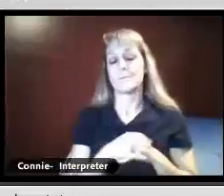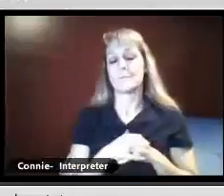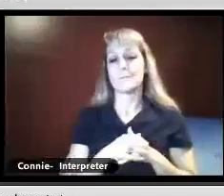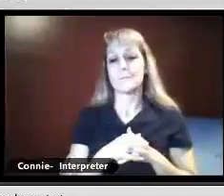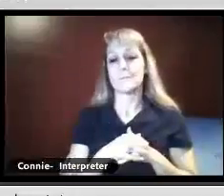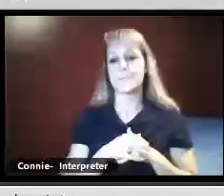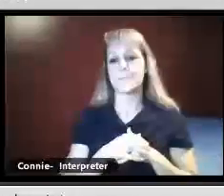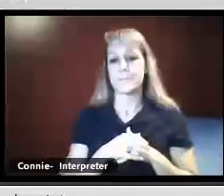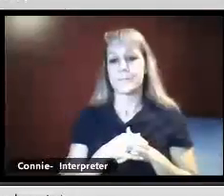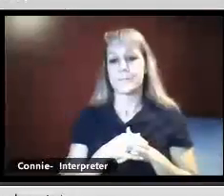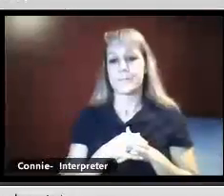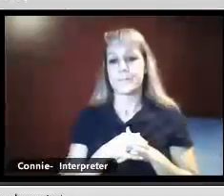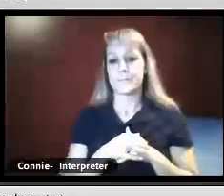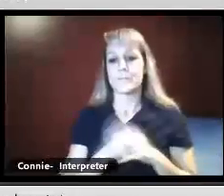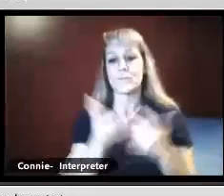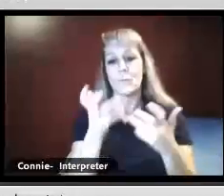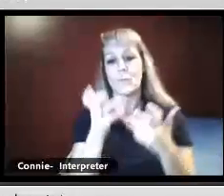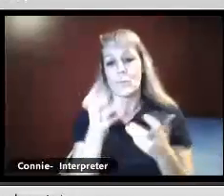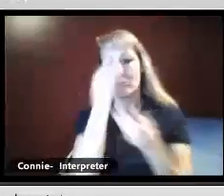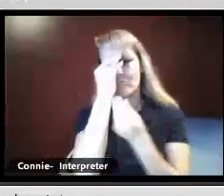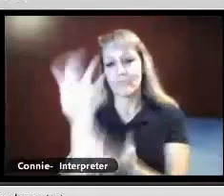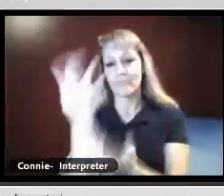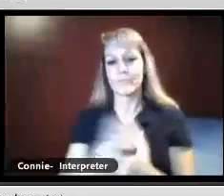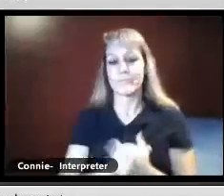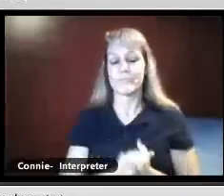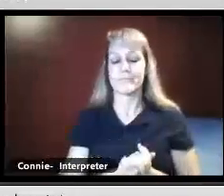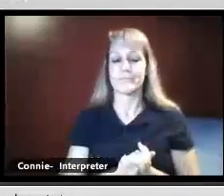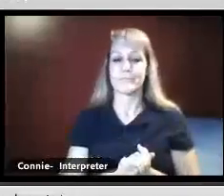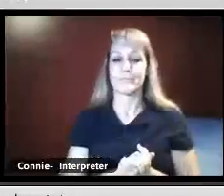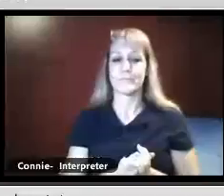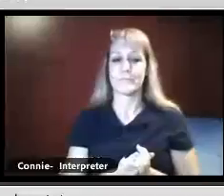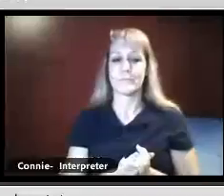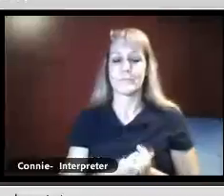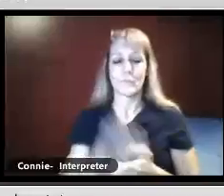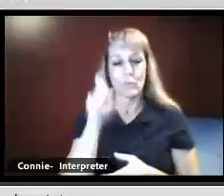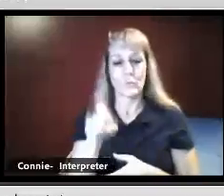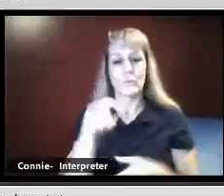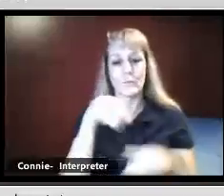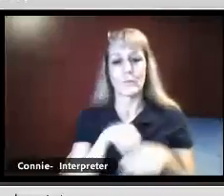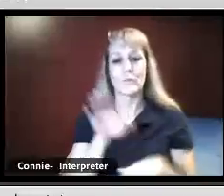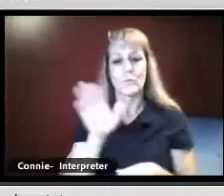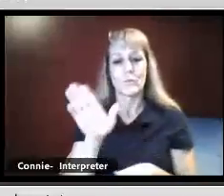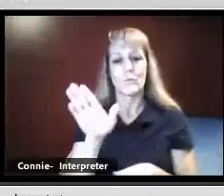So I want to make you aware of it. It's something that should be in your